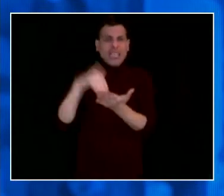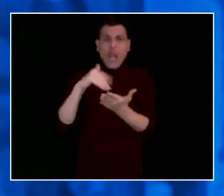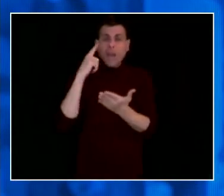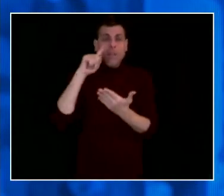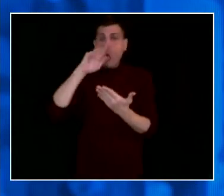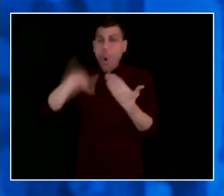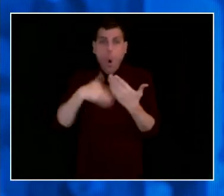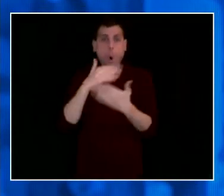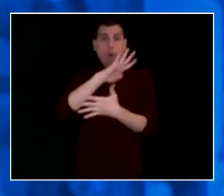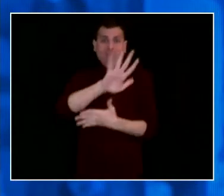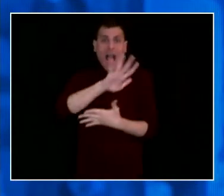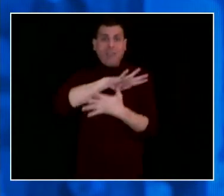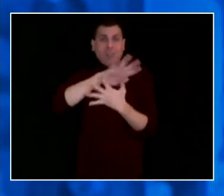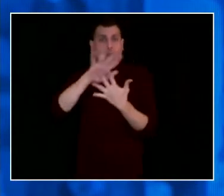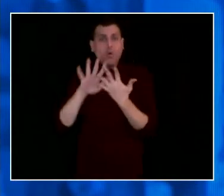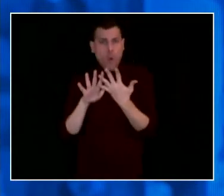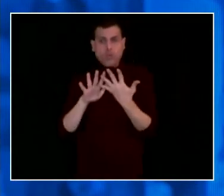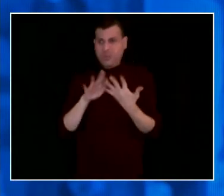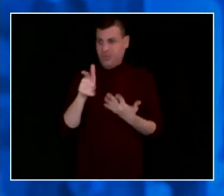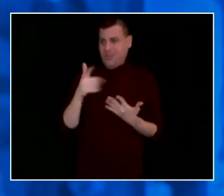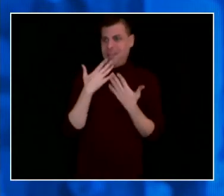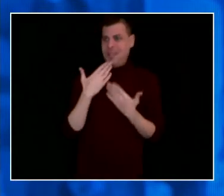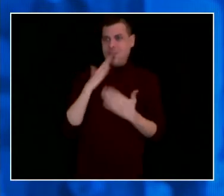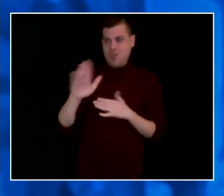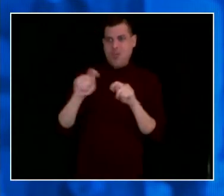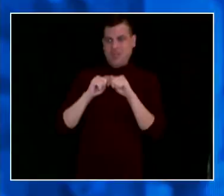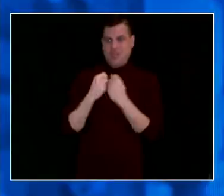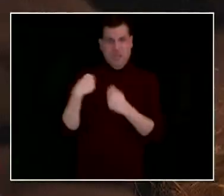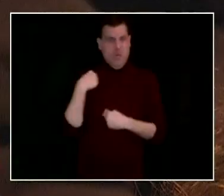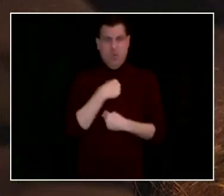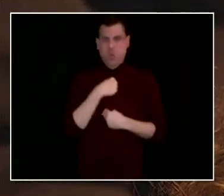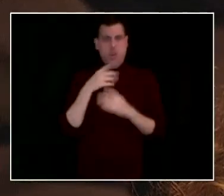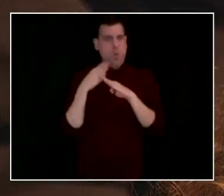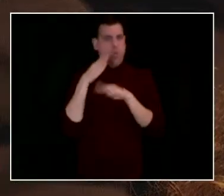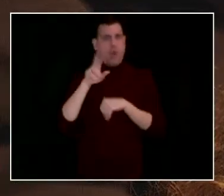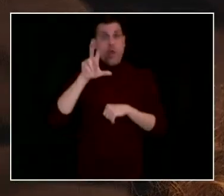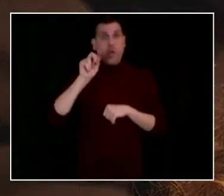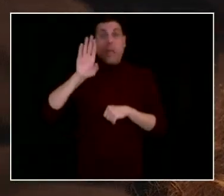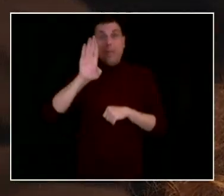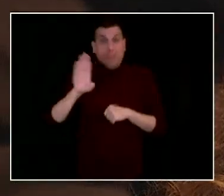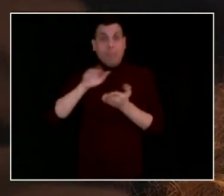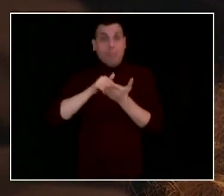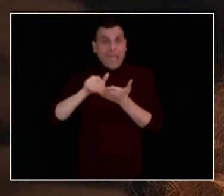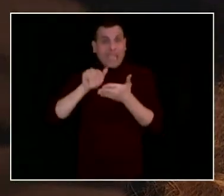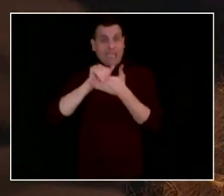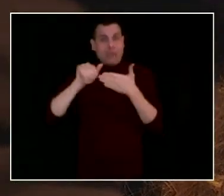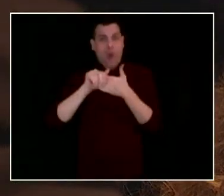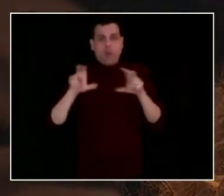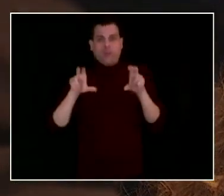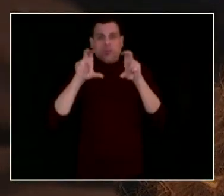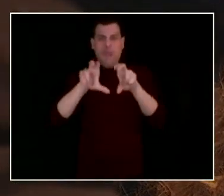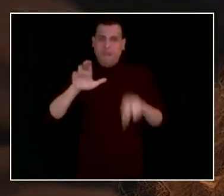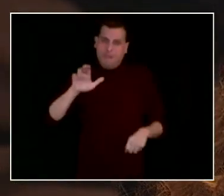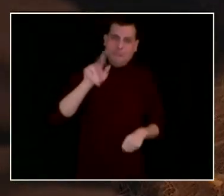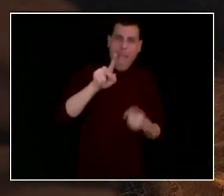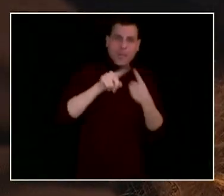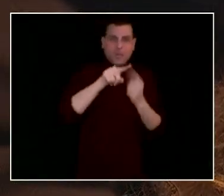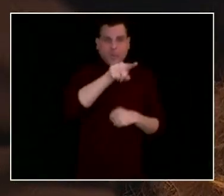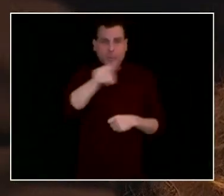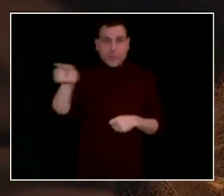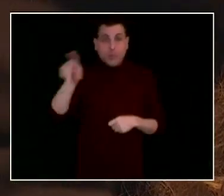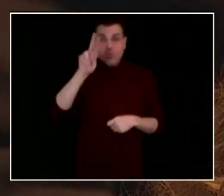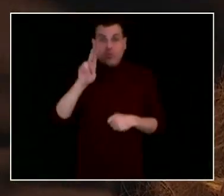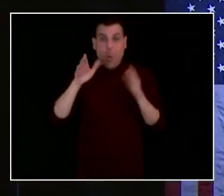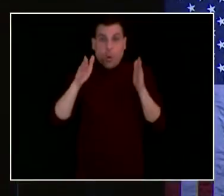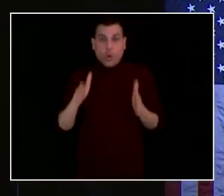done, you and your team. We put over $30 billion back in the pockets of New Yorkers, delivered hundreds of millions of